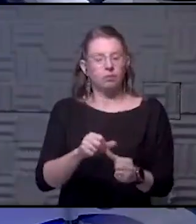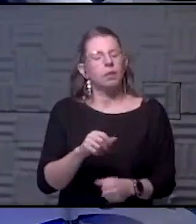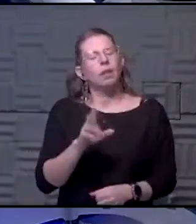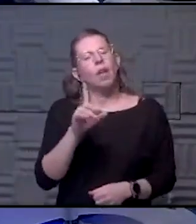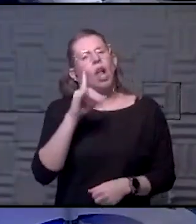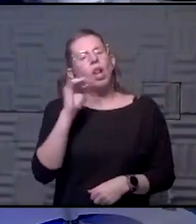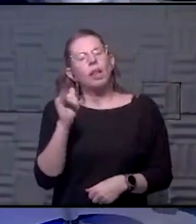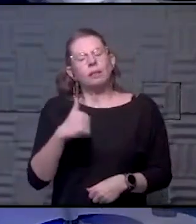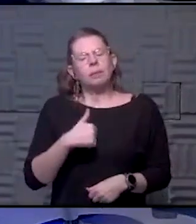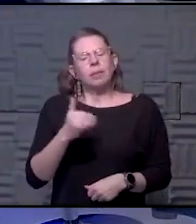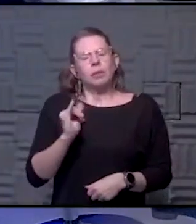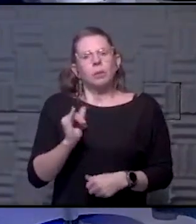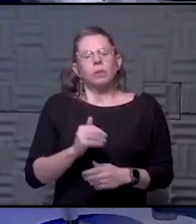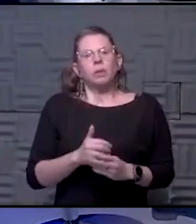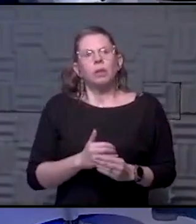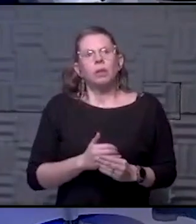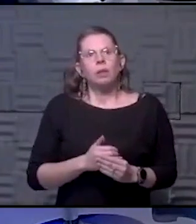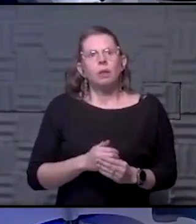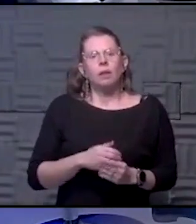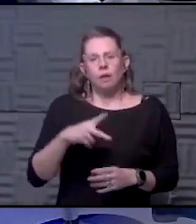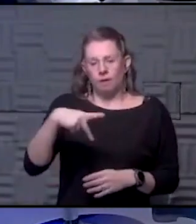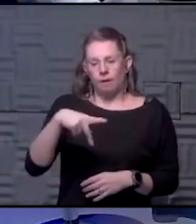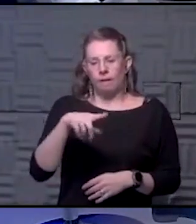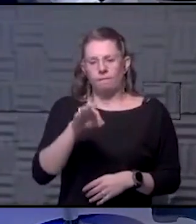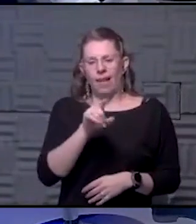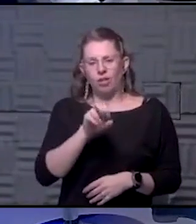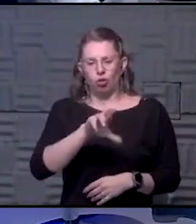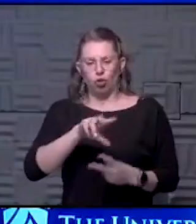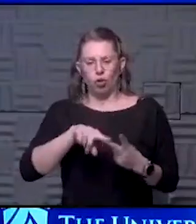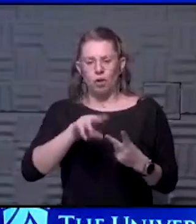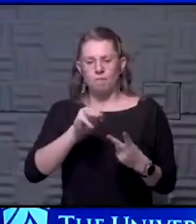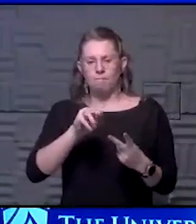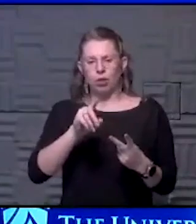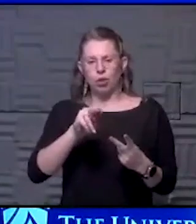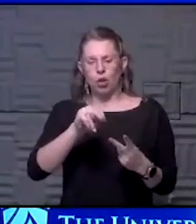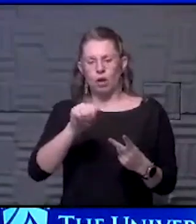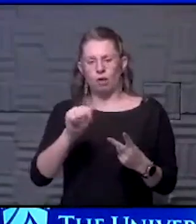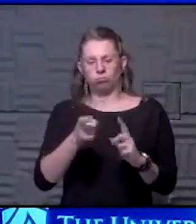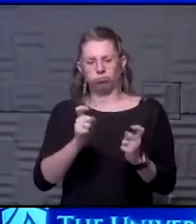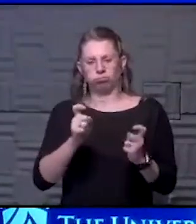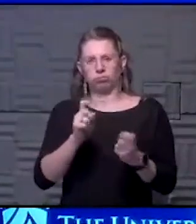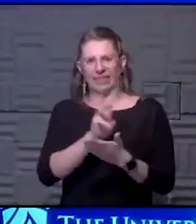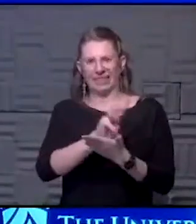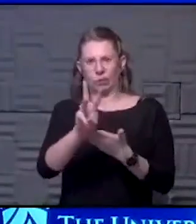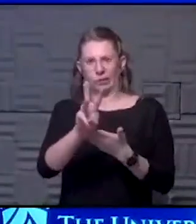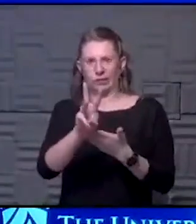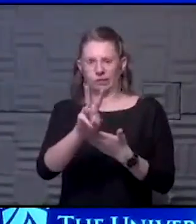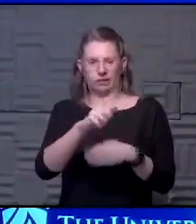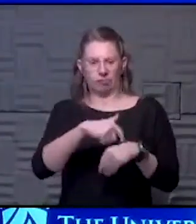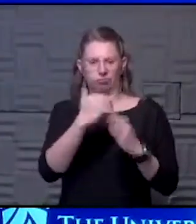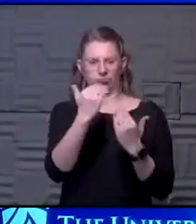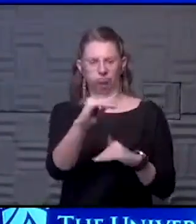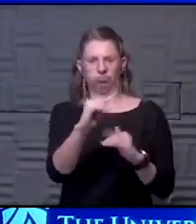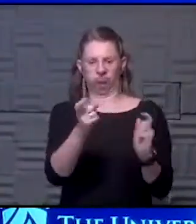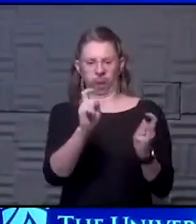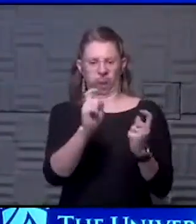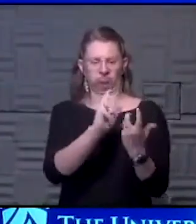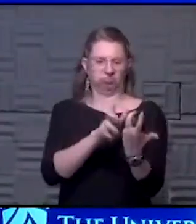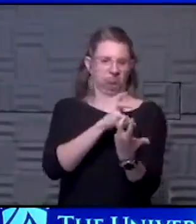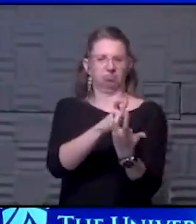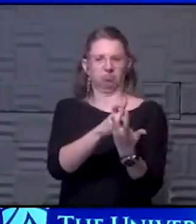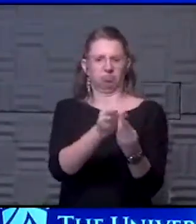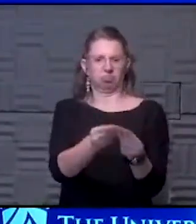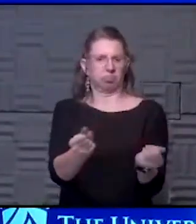like to me too with Pfizer and Moderna, they're able to adjust that vaccine over a 6-week period of time, and really they can make it so that it's